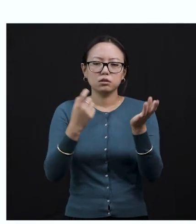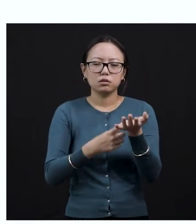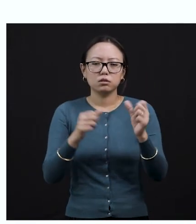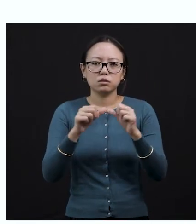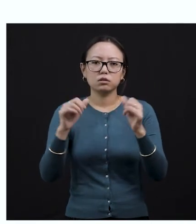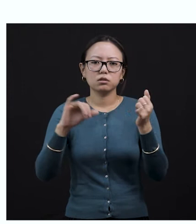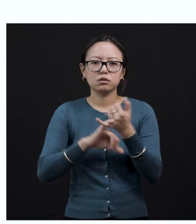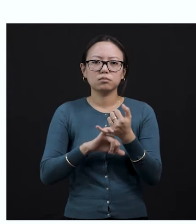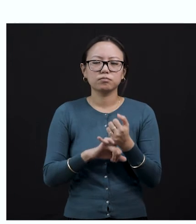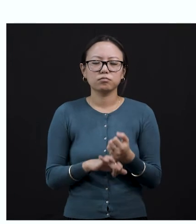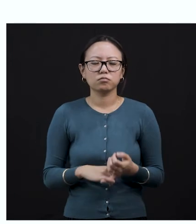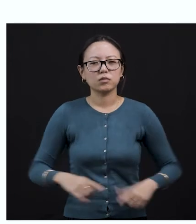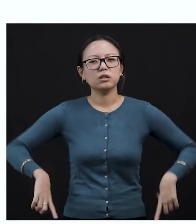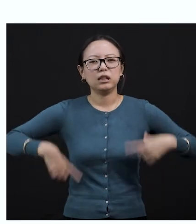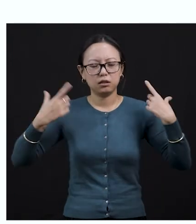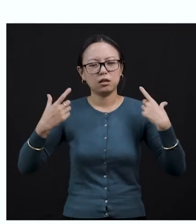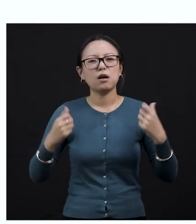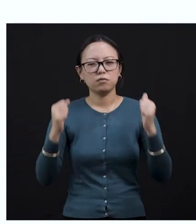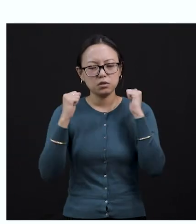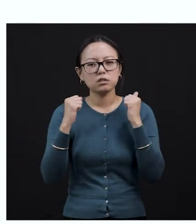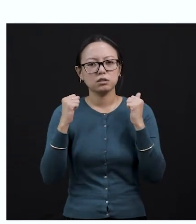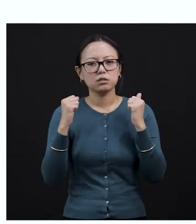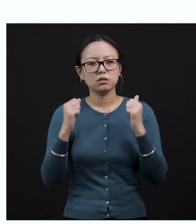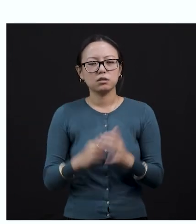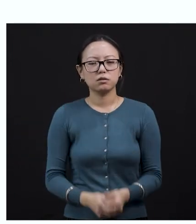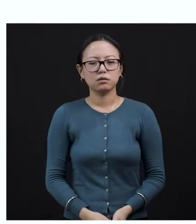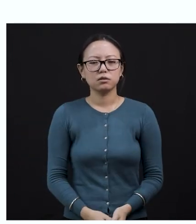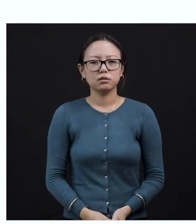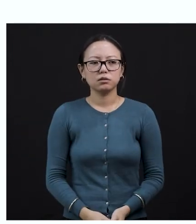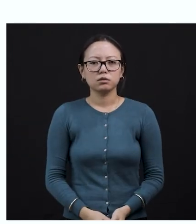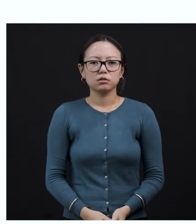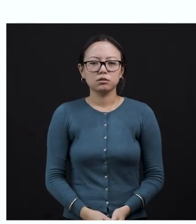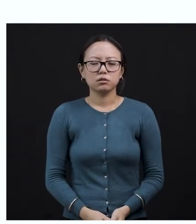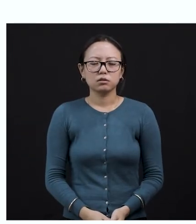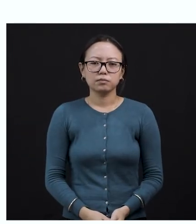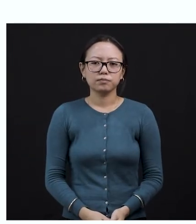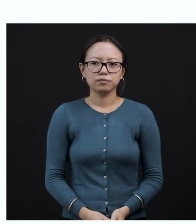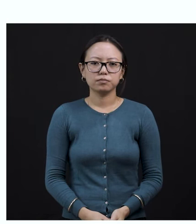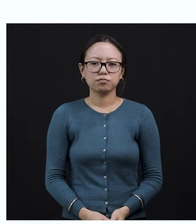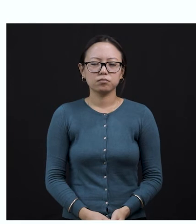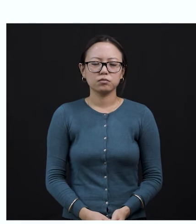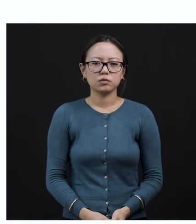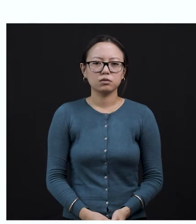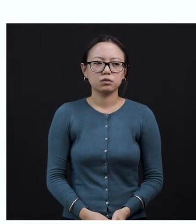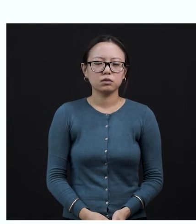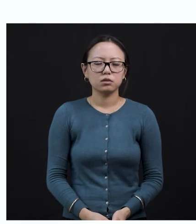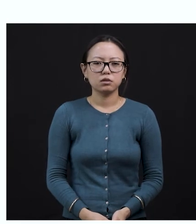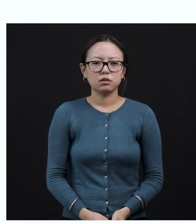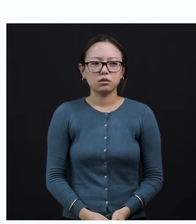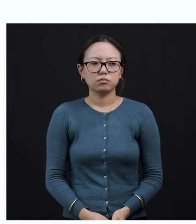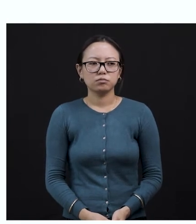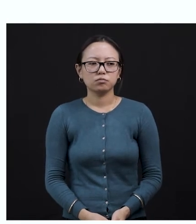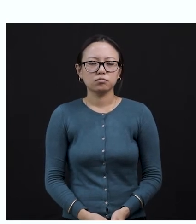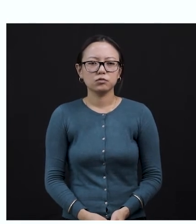most pitiable life. That means their life was very they had to go through a lot of sufferings comparing to the